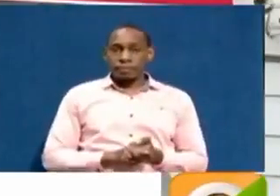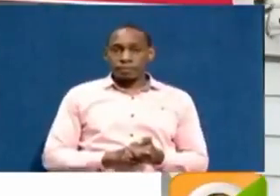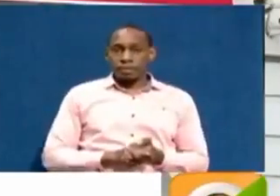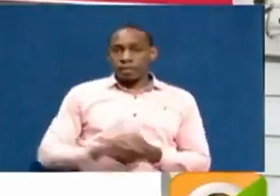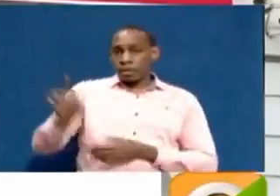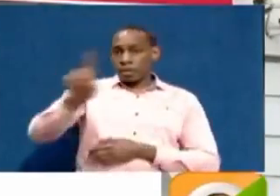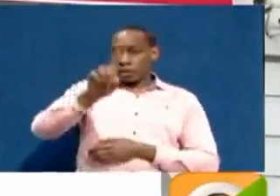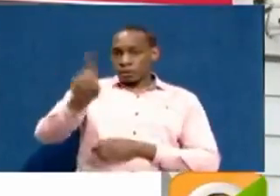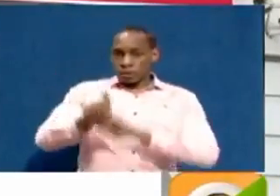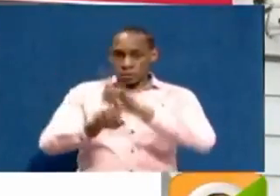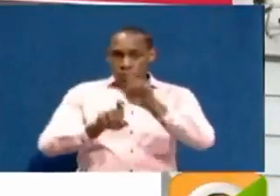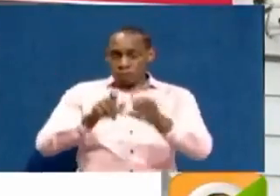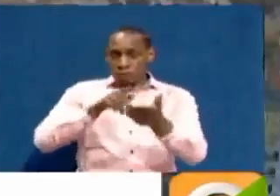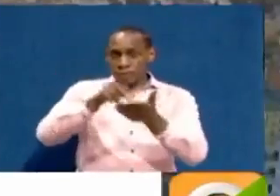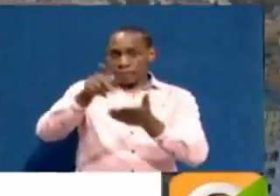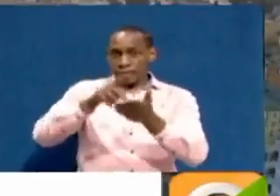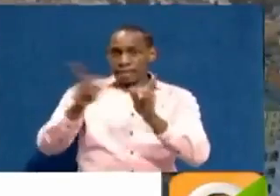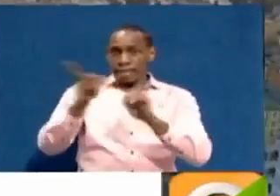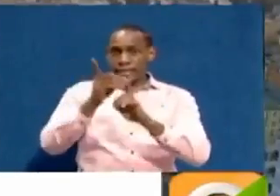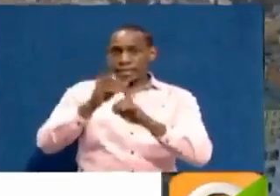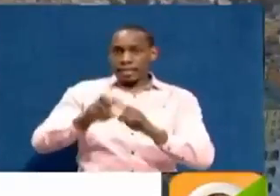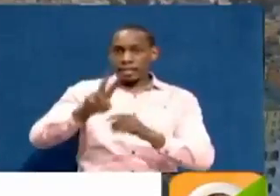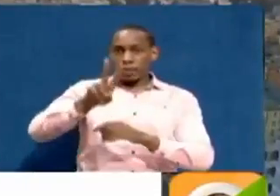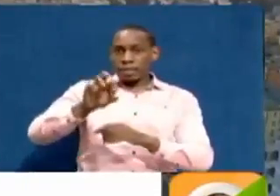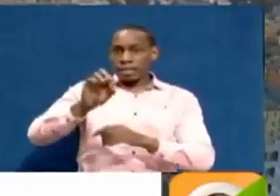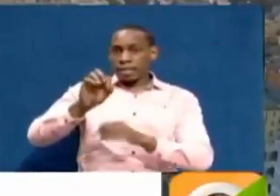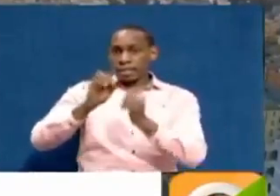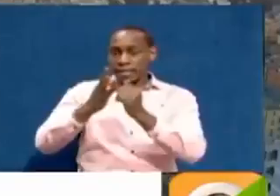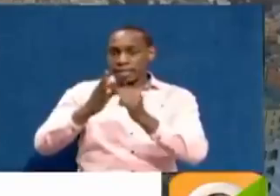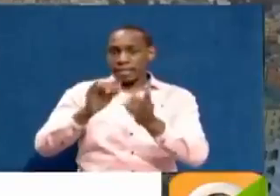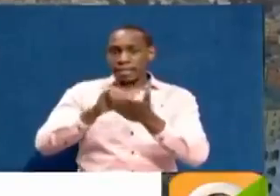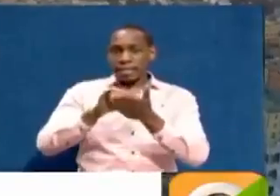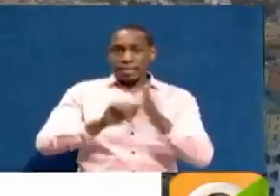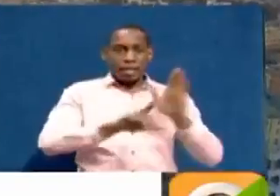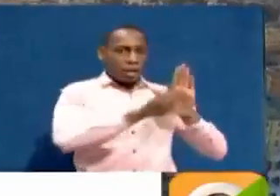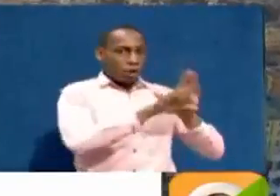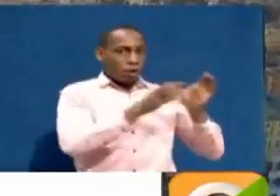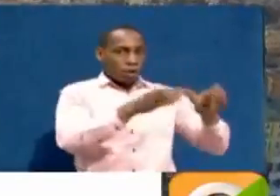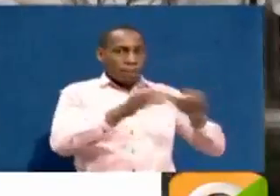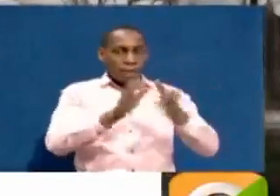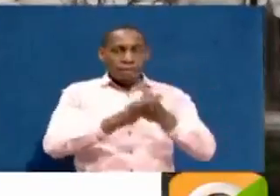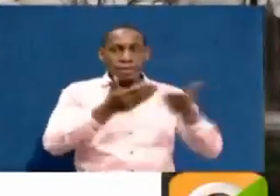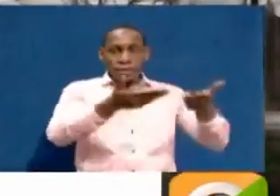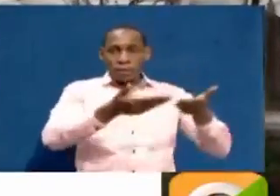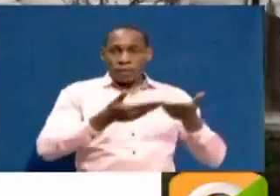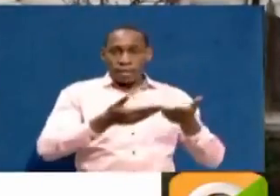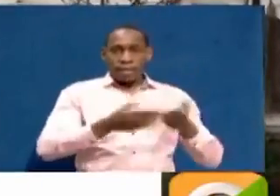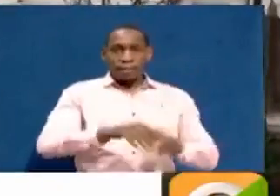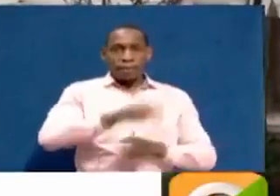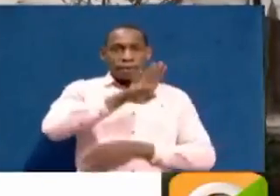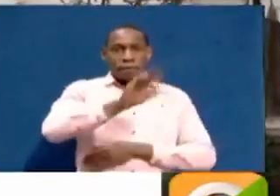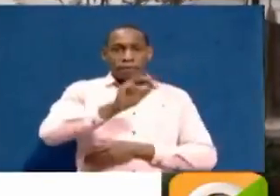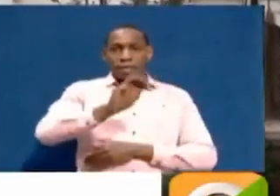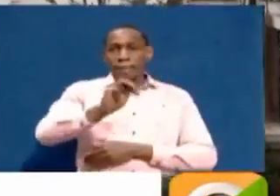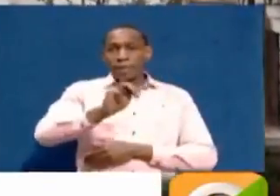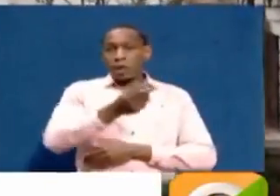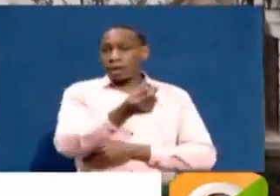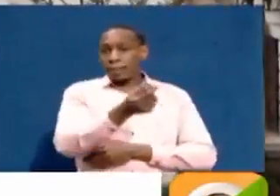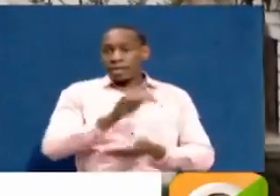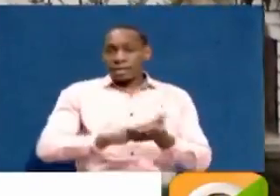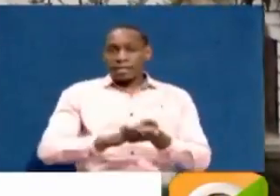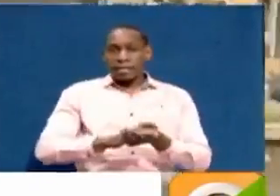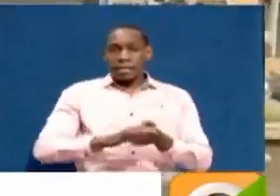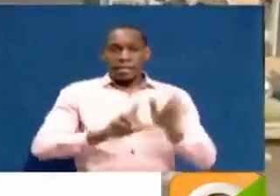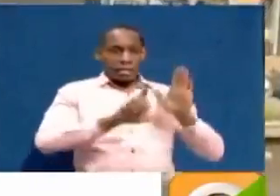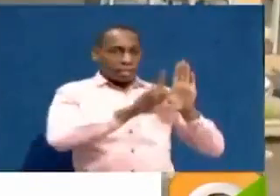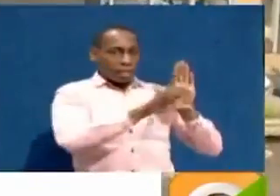The questionable payments dating back to 2013 saw some law firms receive as much as 40 million shillings, while